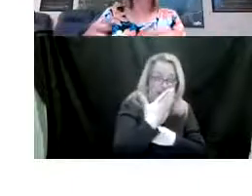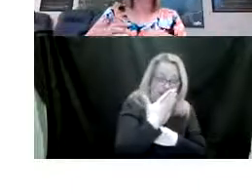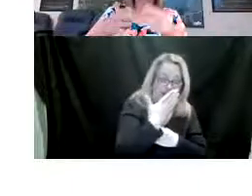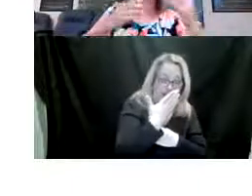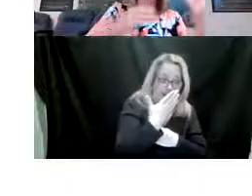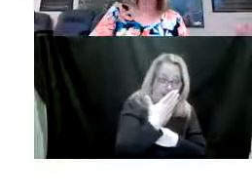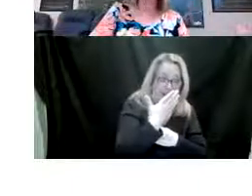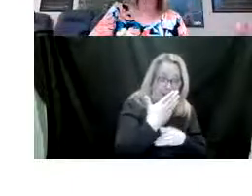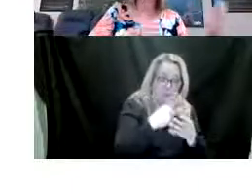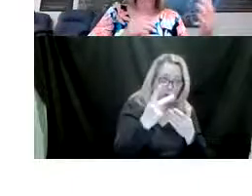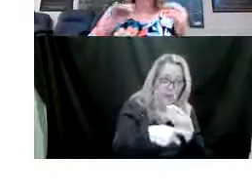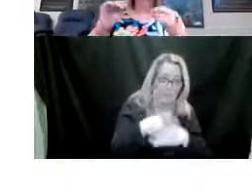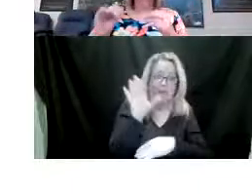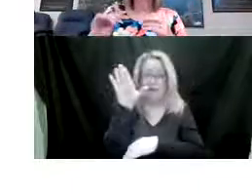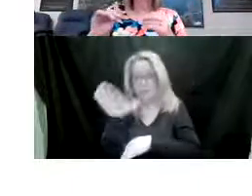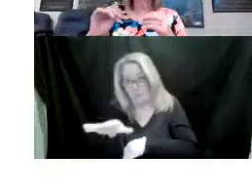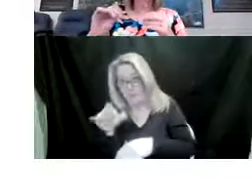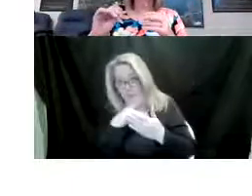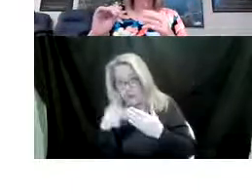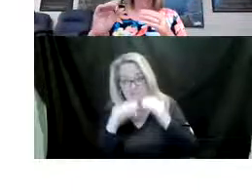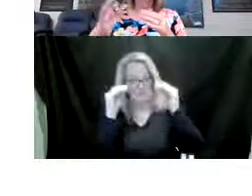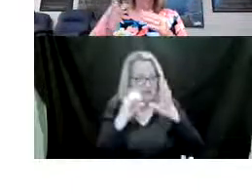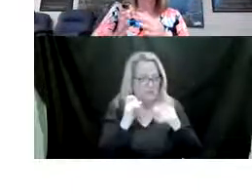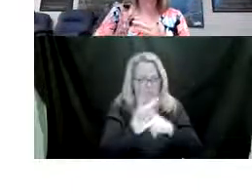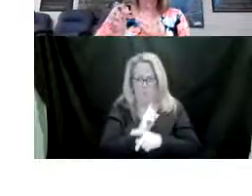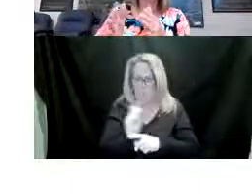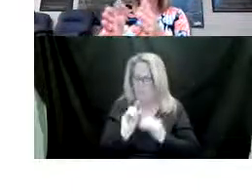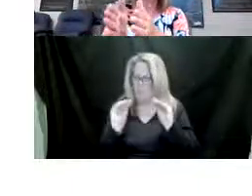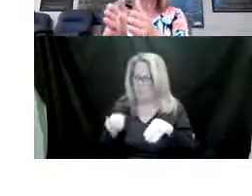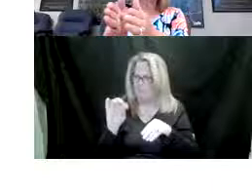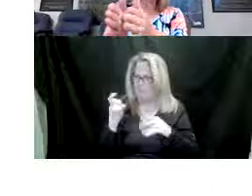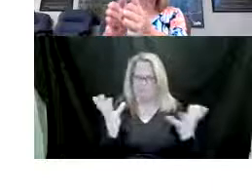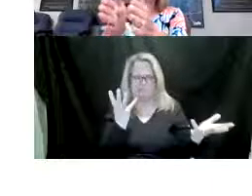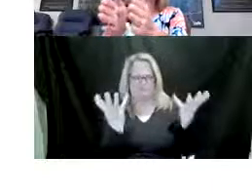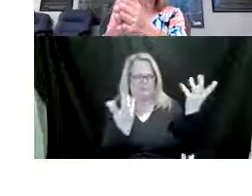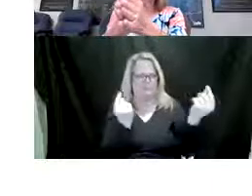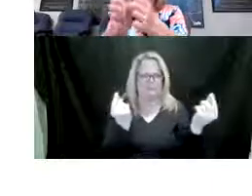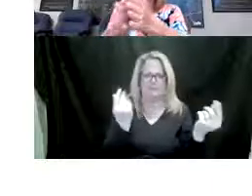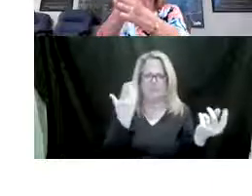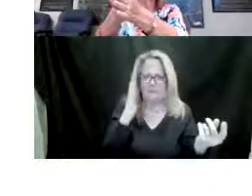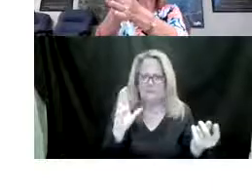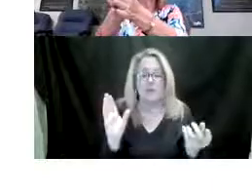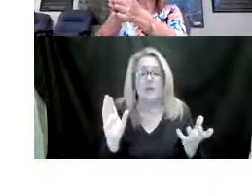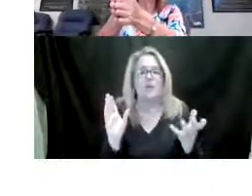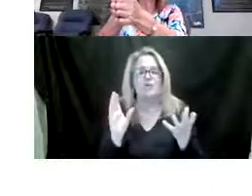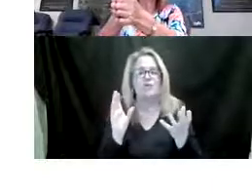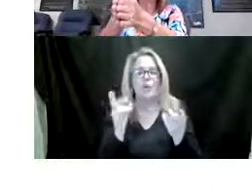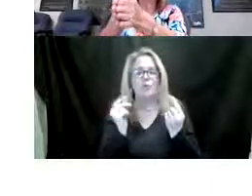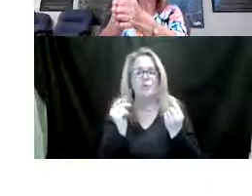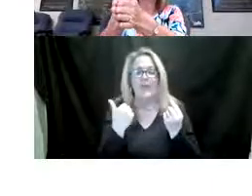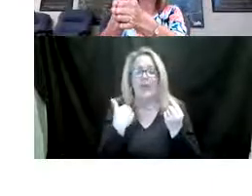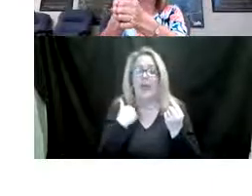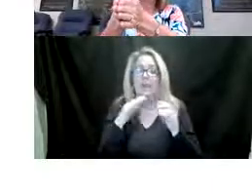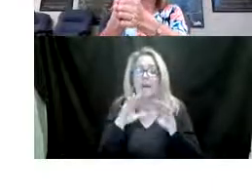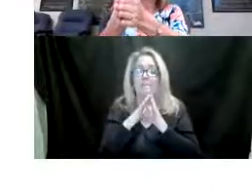shift around and find a place to store it. So what we decided to do was to take, they had 2 bookcases that were back to